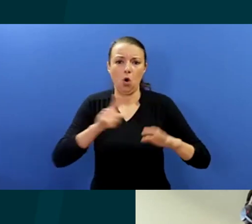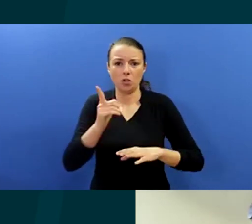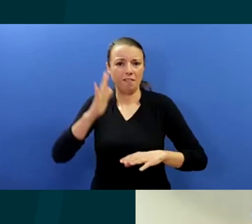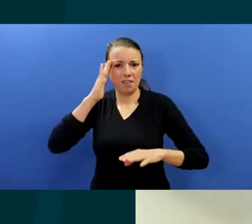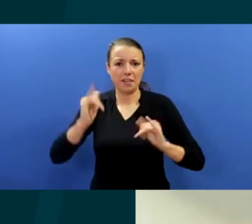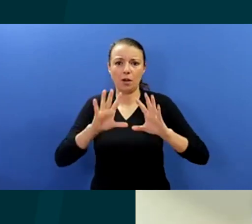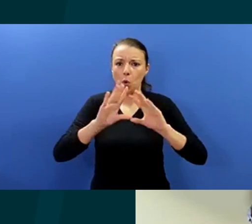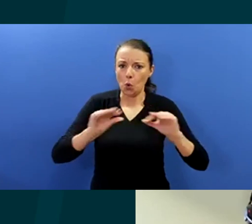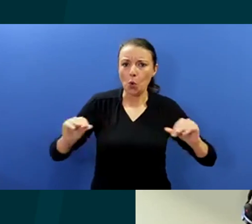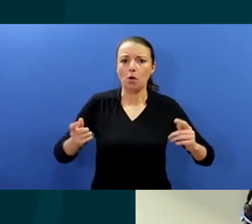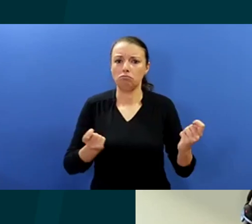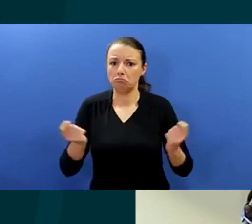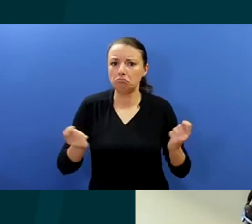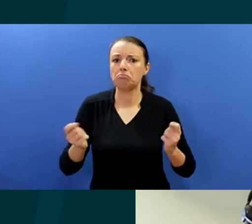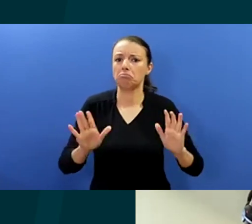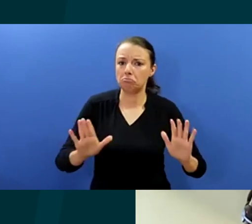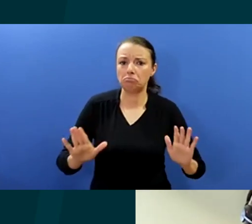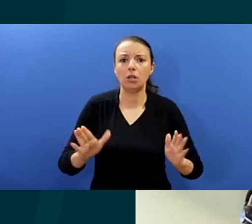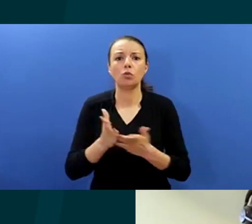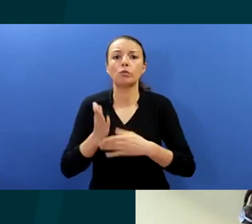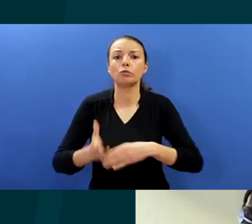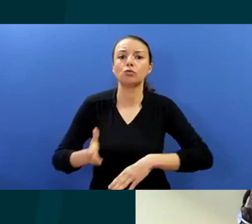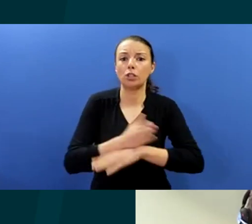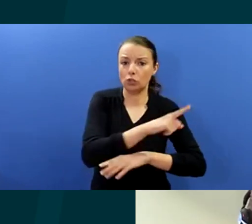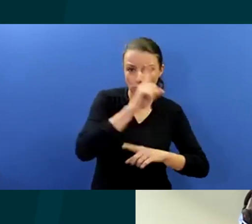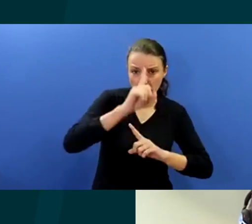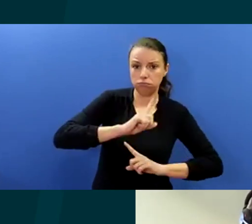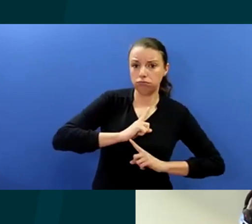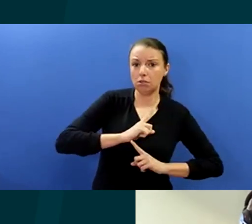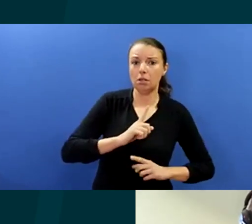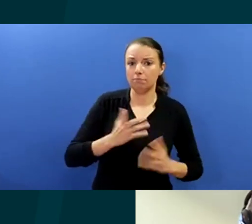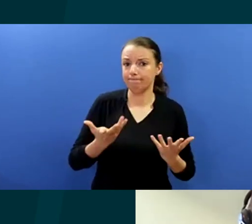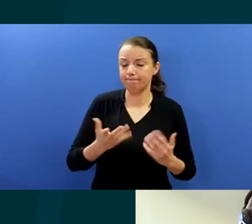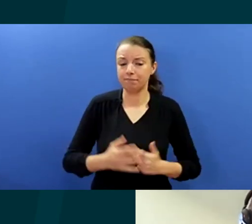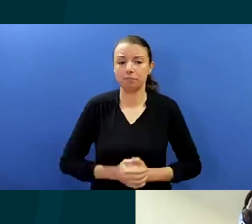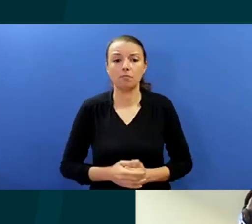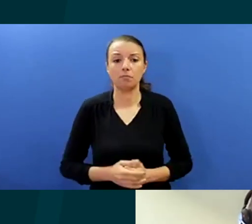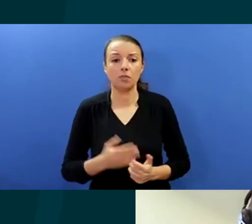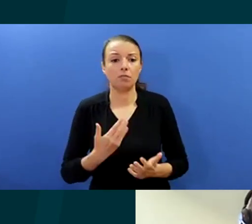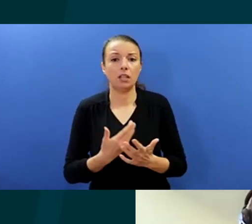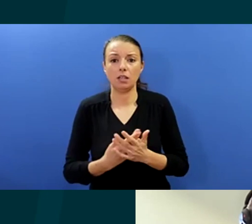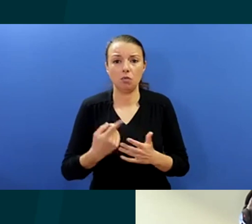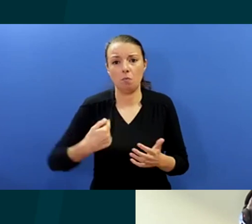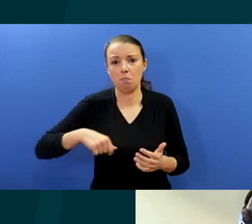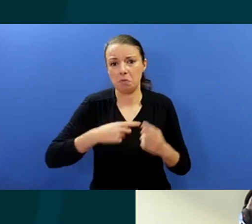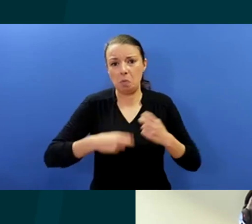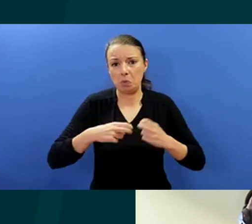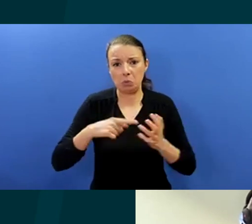advance normally. So we don't have really big problems with that.